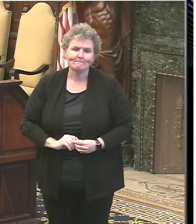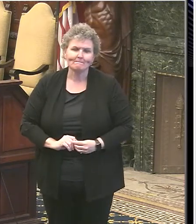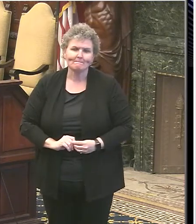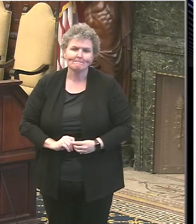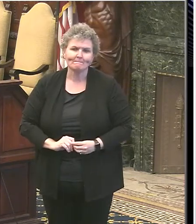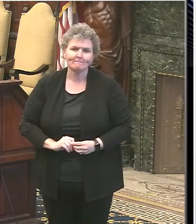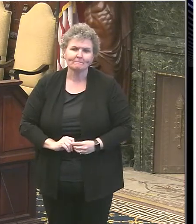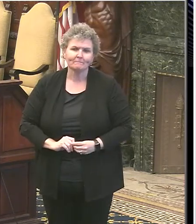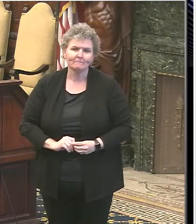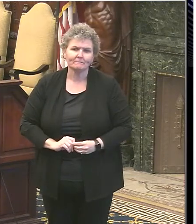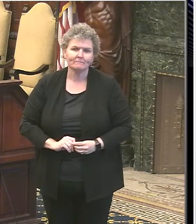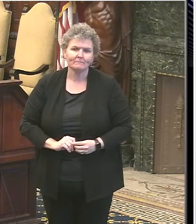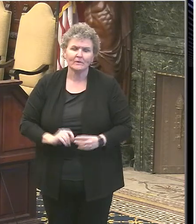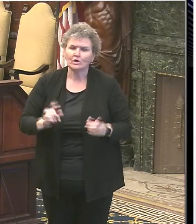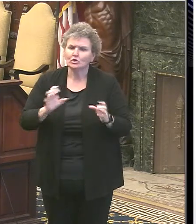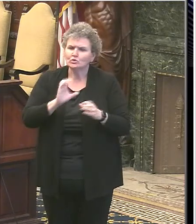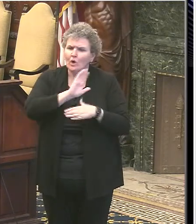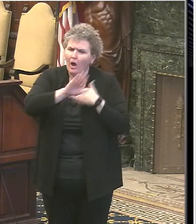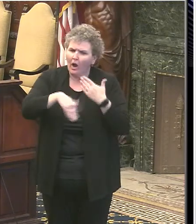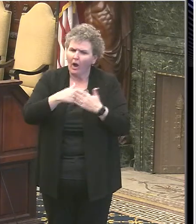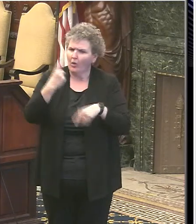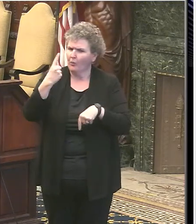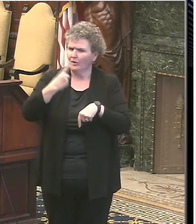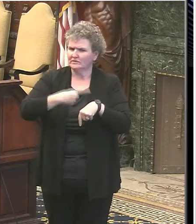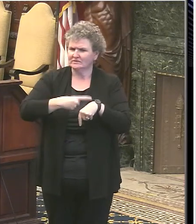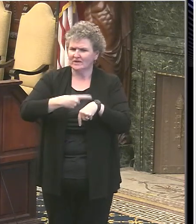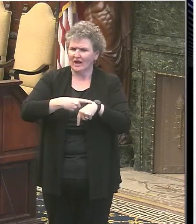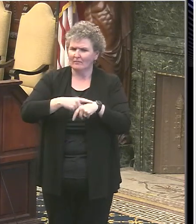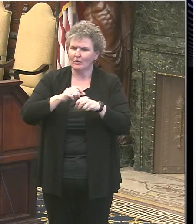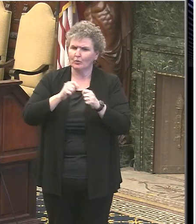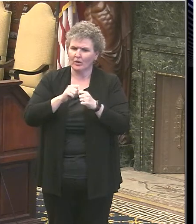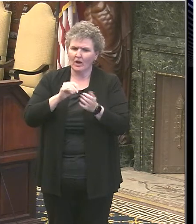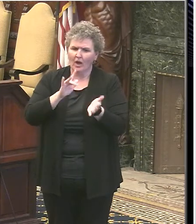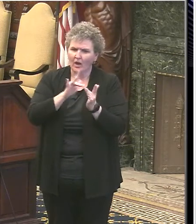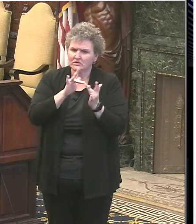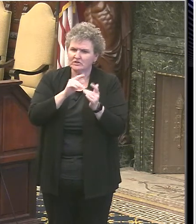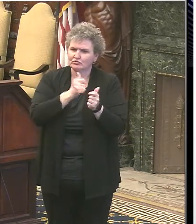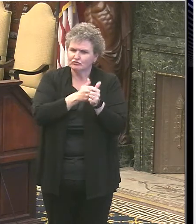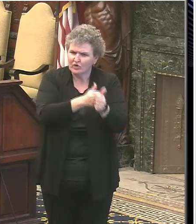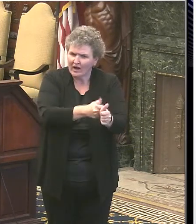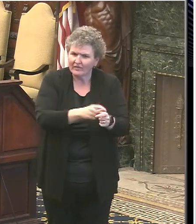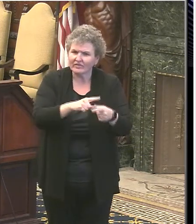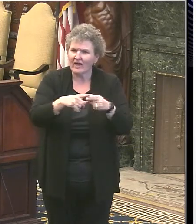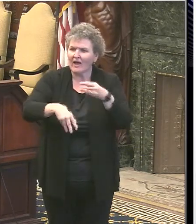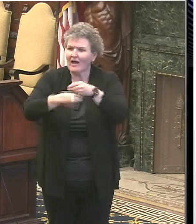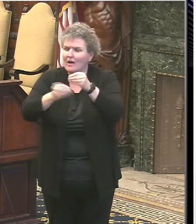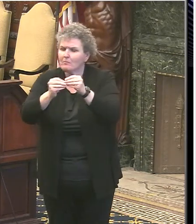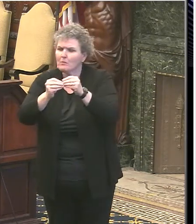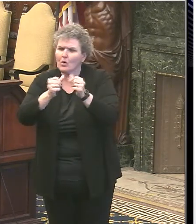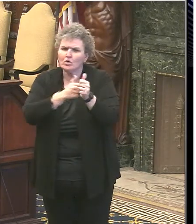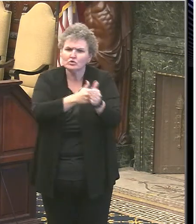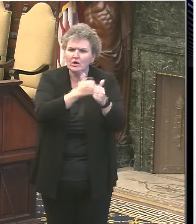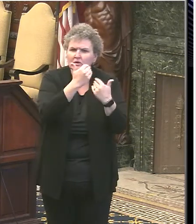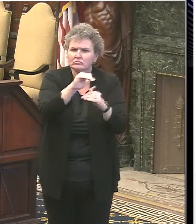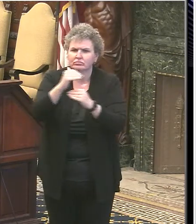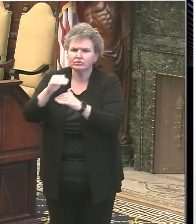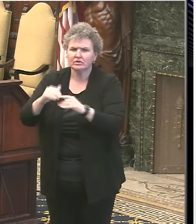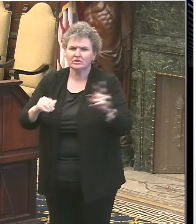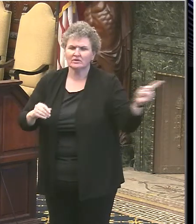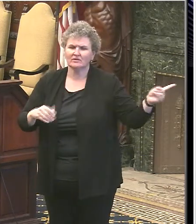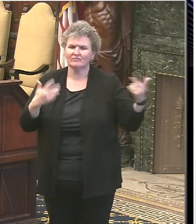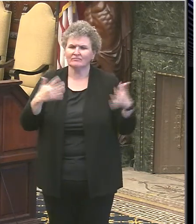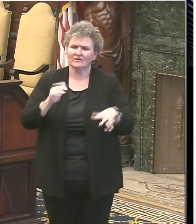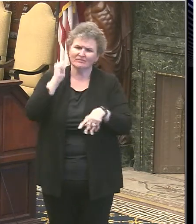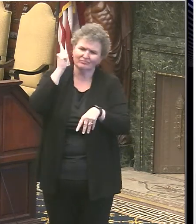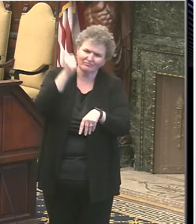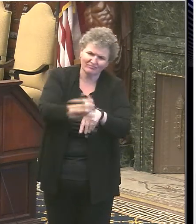it because contact tracing isn't working out, that we're doing all these different restrictions? Or do we know for each of these, specific